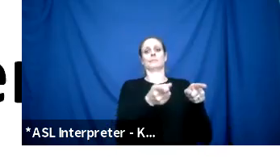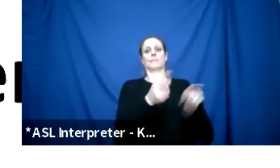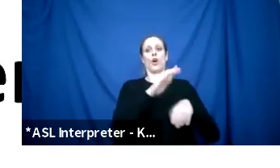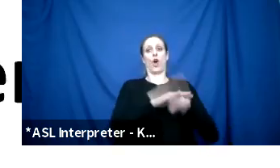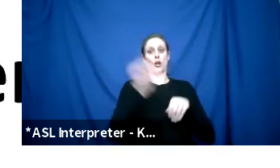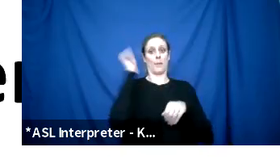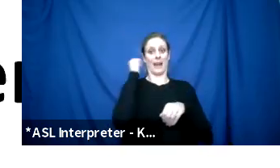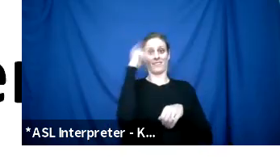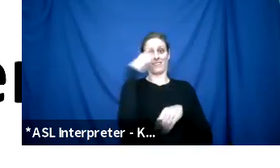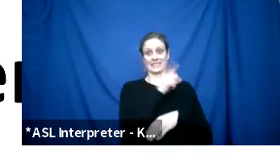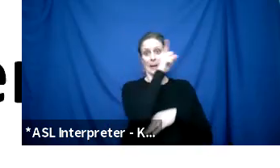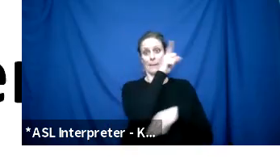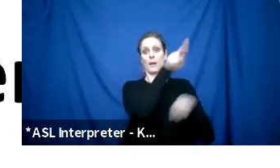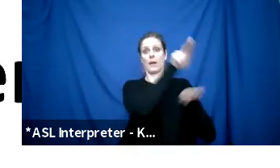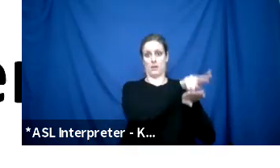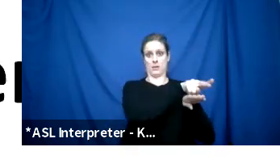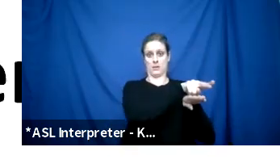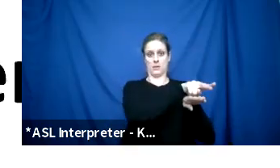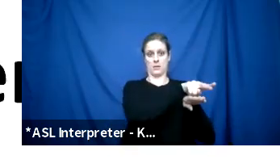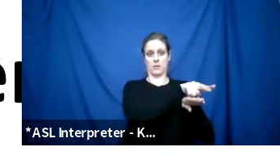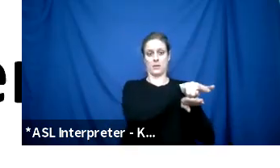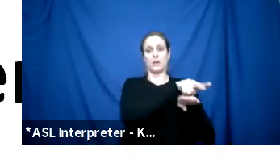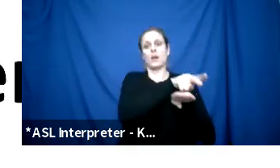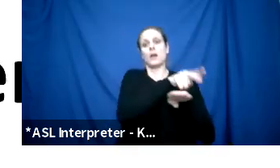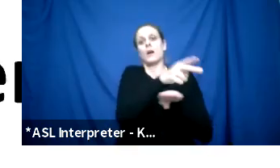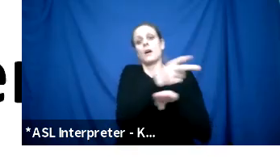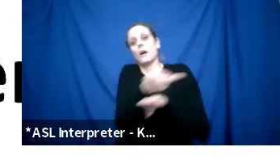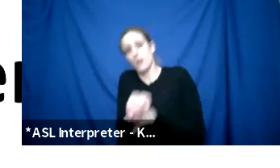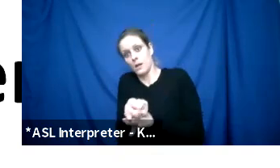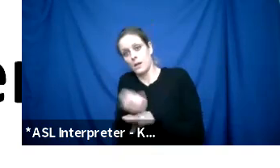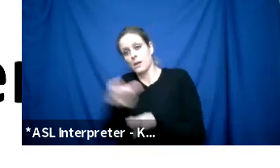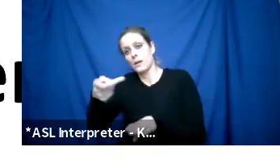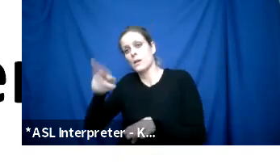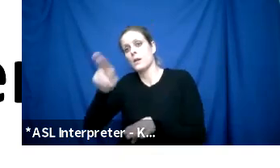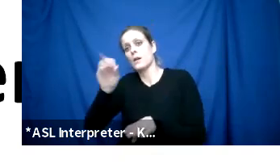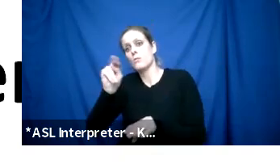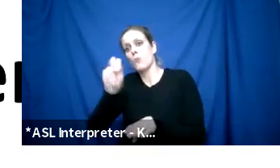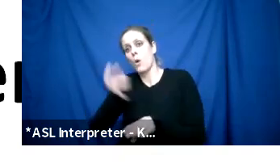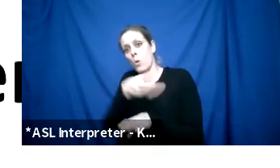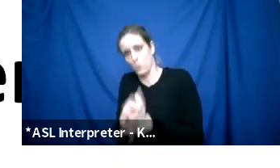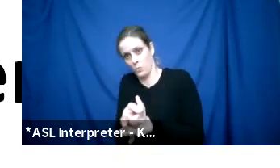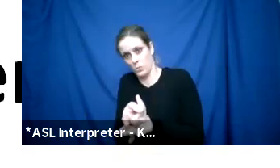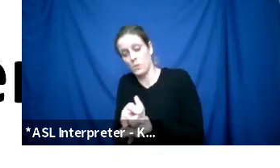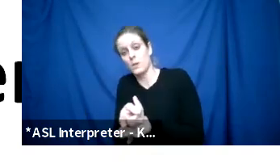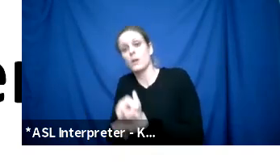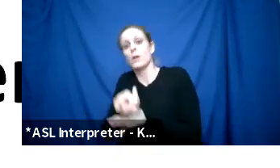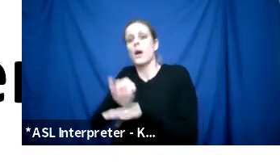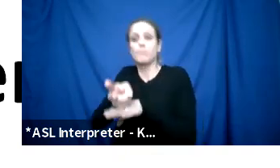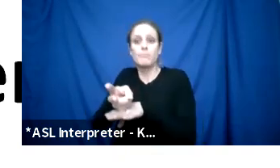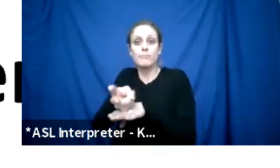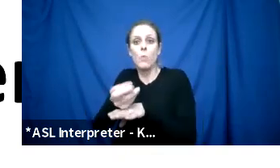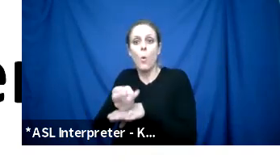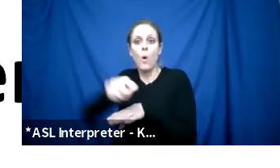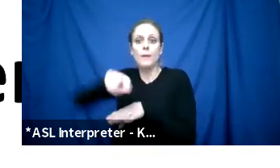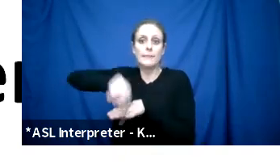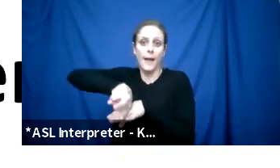position, and then the prone or laying face down on your stomach position, or sideline position, like you